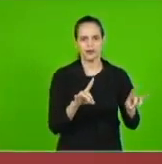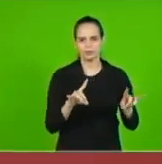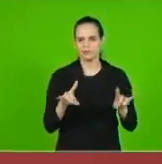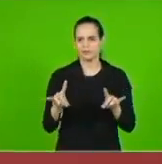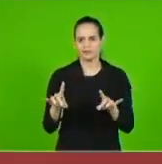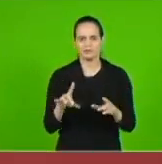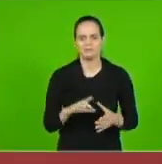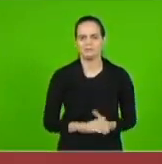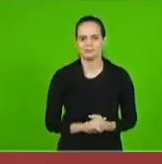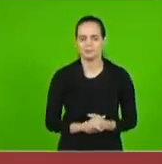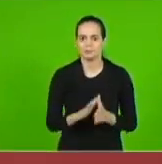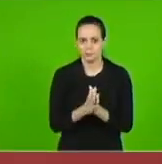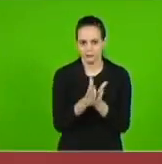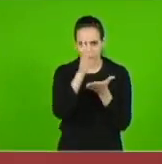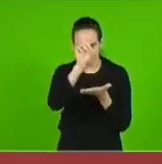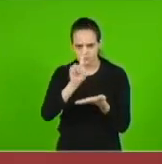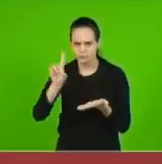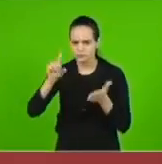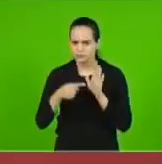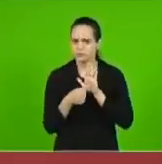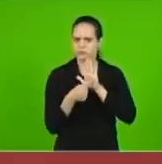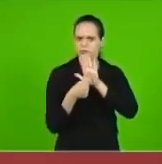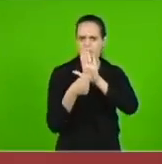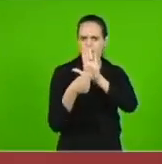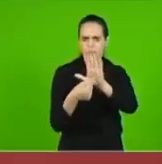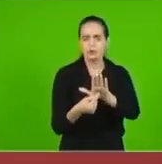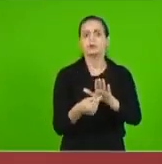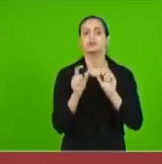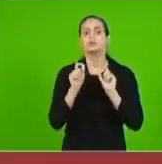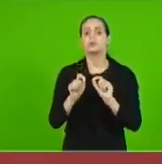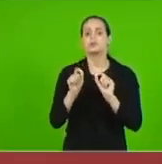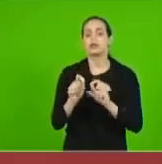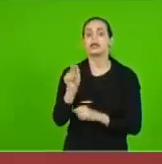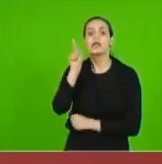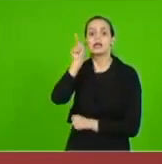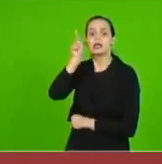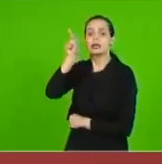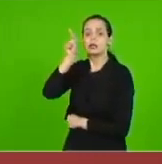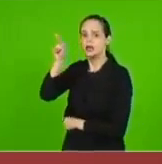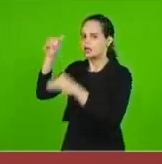the Word of God refers to a silence in heaven,